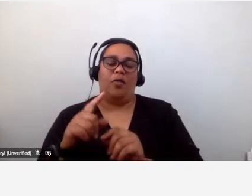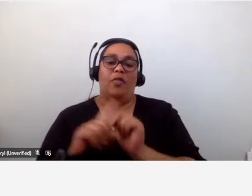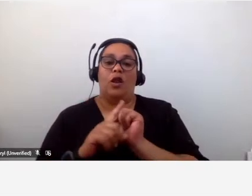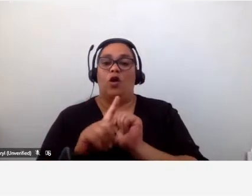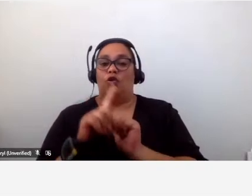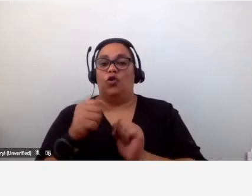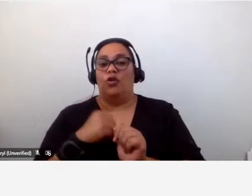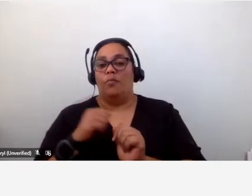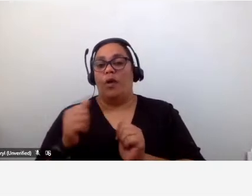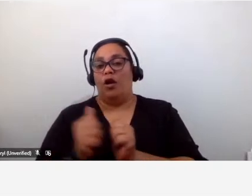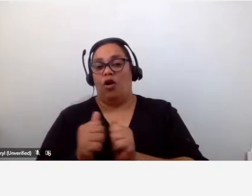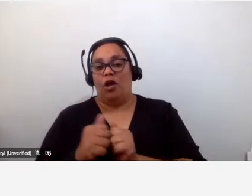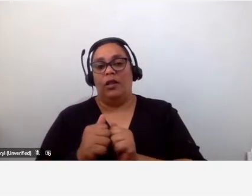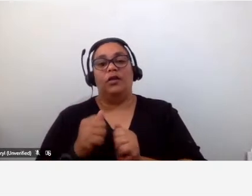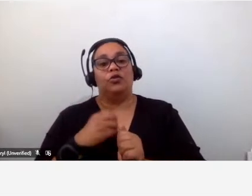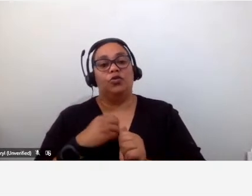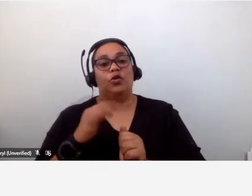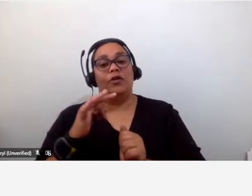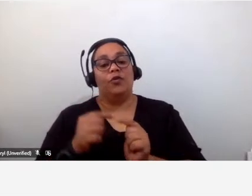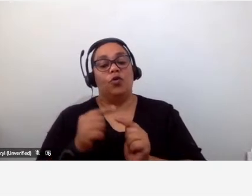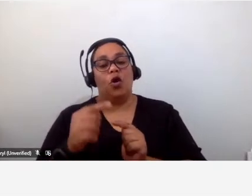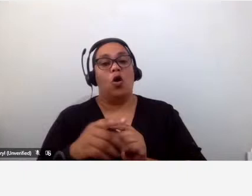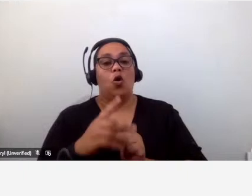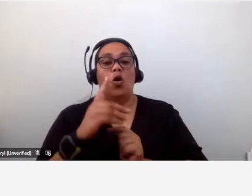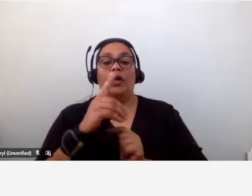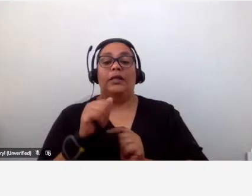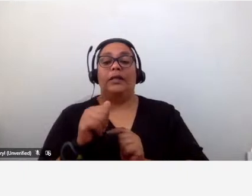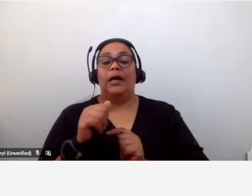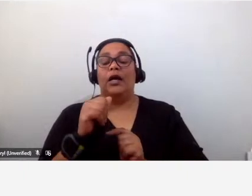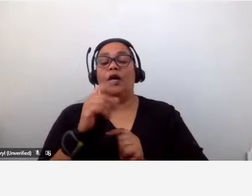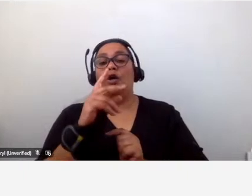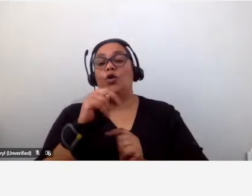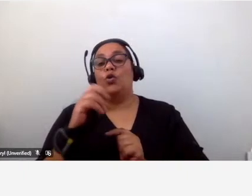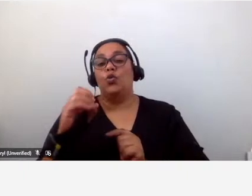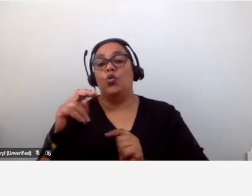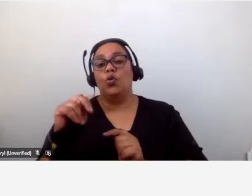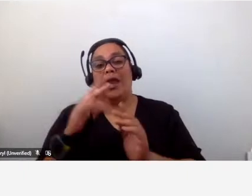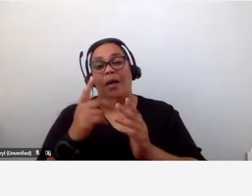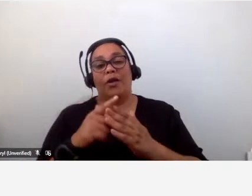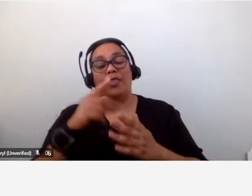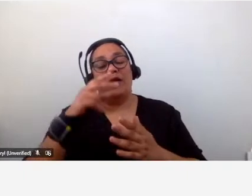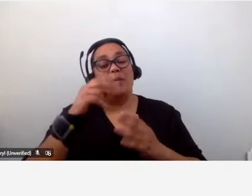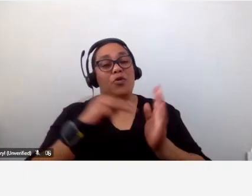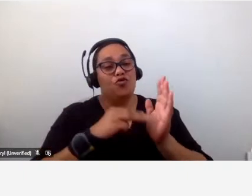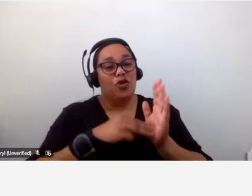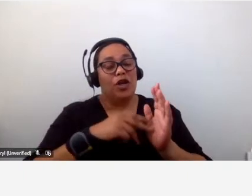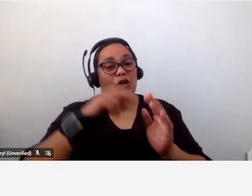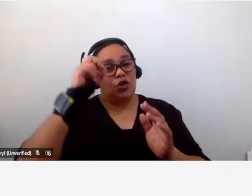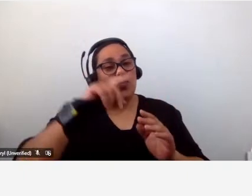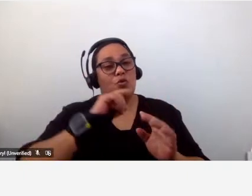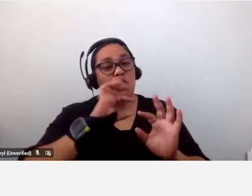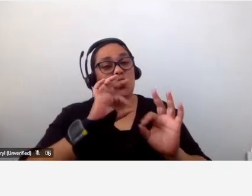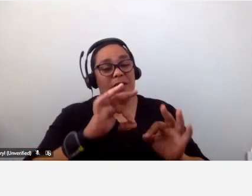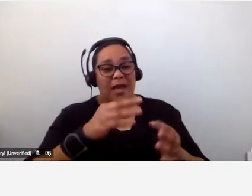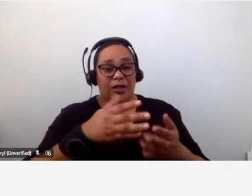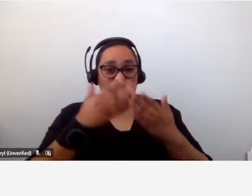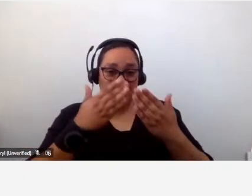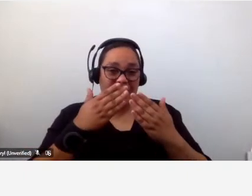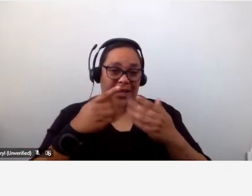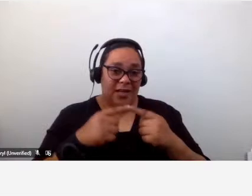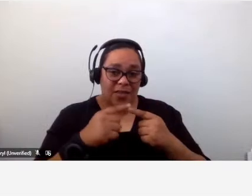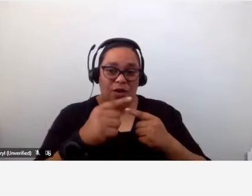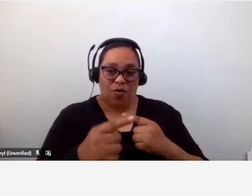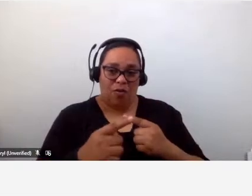of my colleagues, if you go to the Noon Library, the matriculants, the students, uses that library to study,